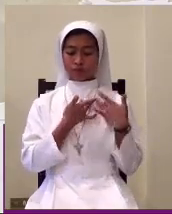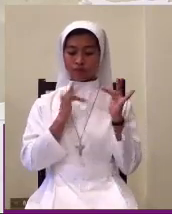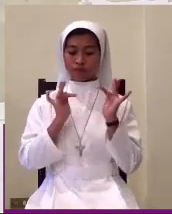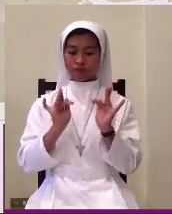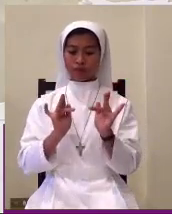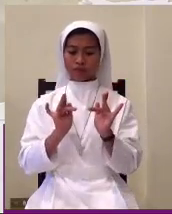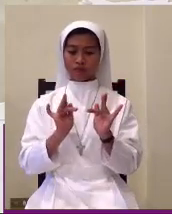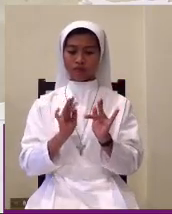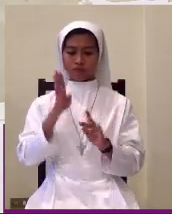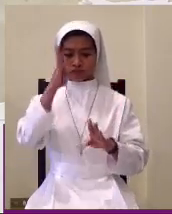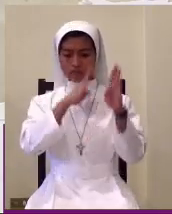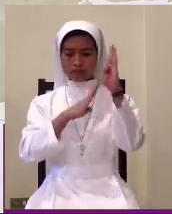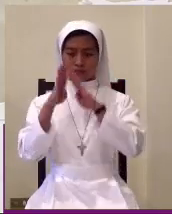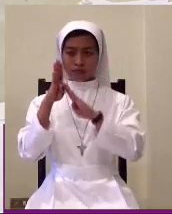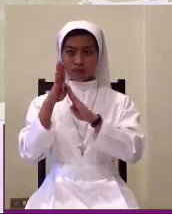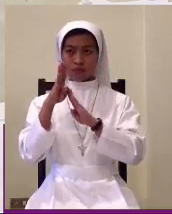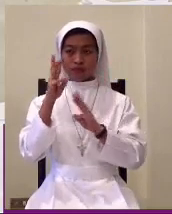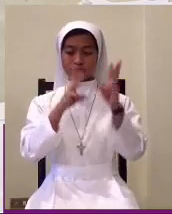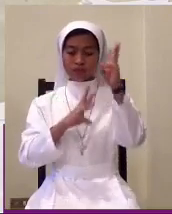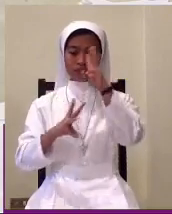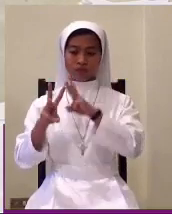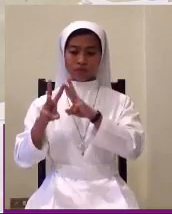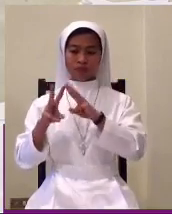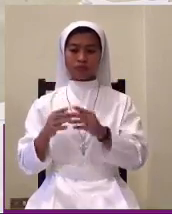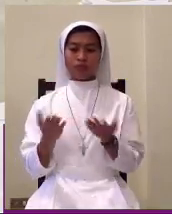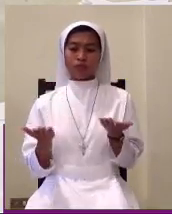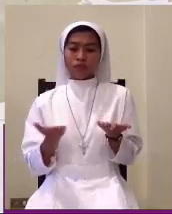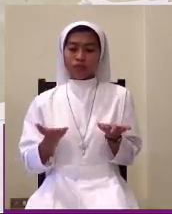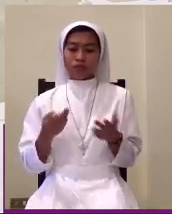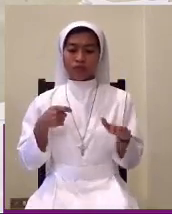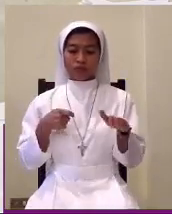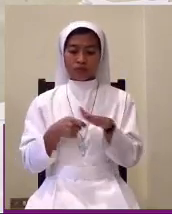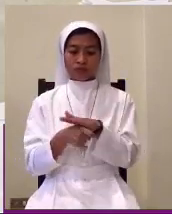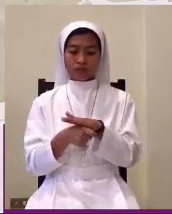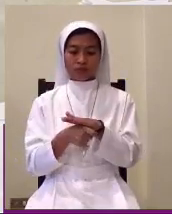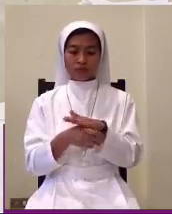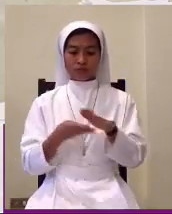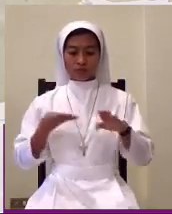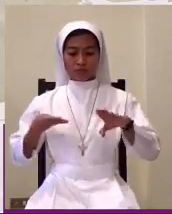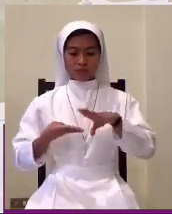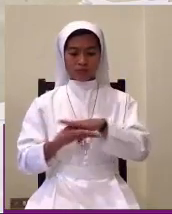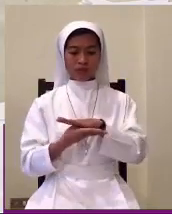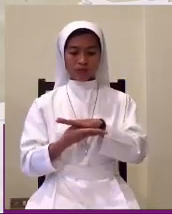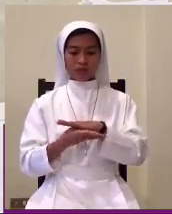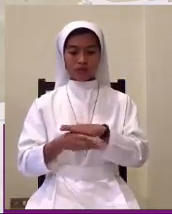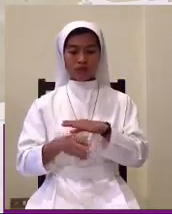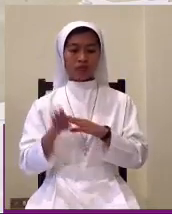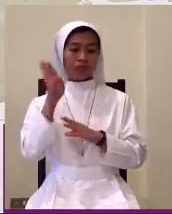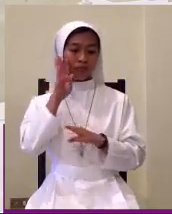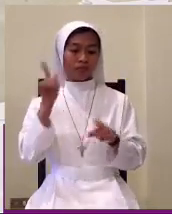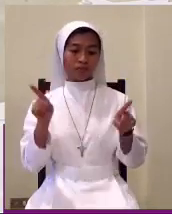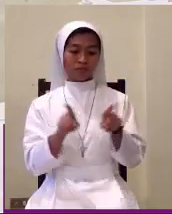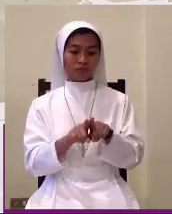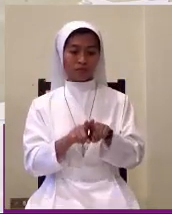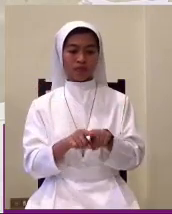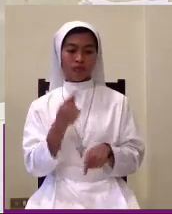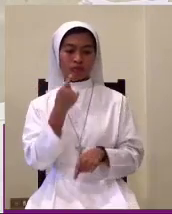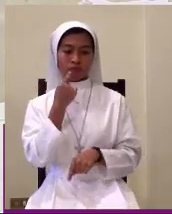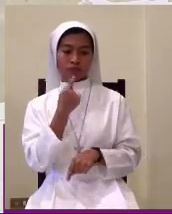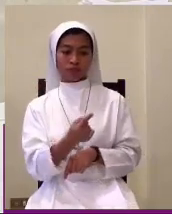troubled, and said, "Where have you laid him?" They said to him, "Sir, come and